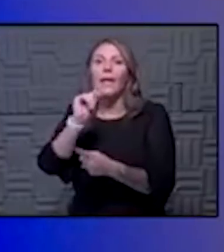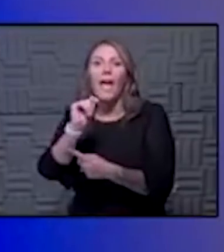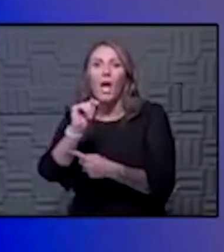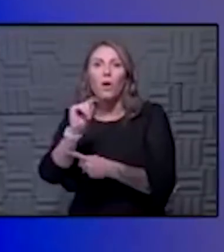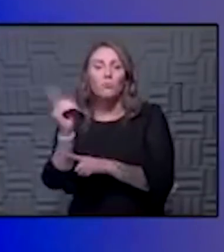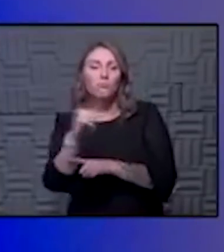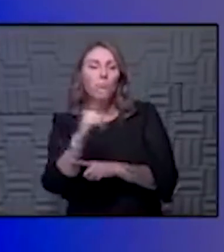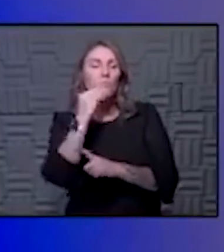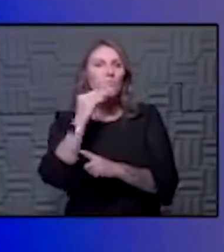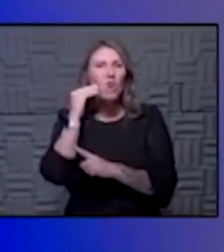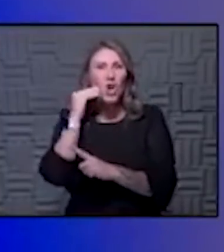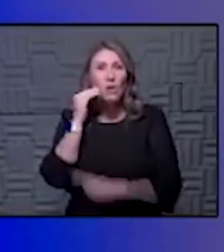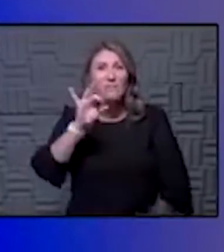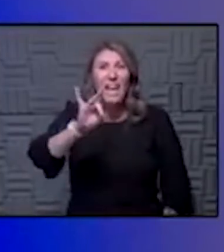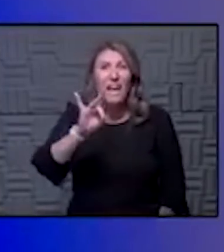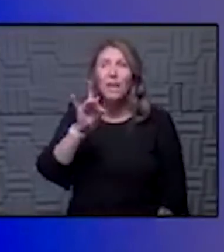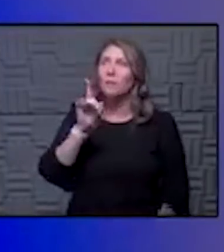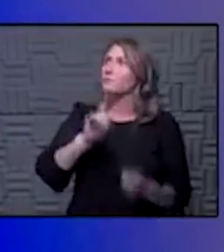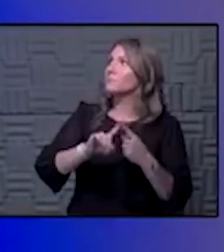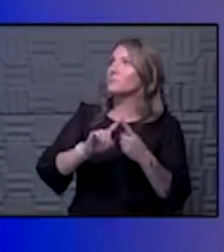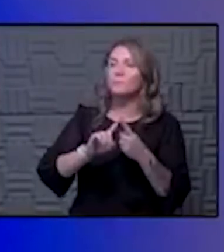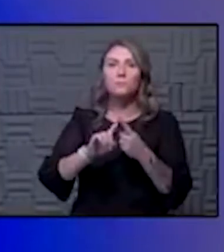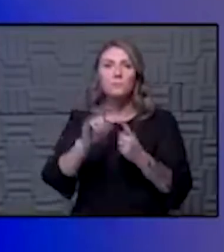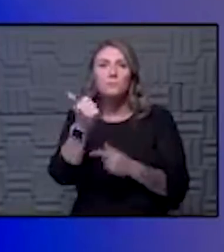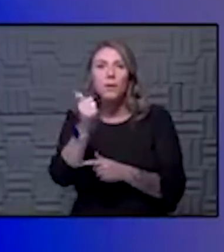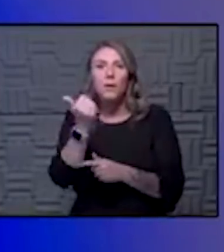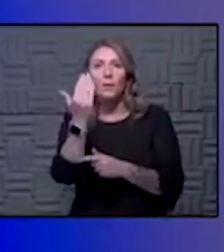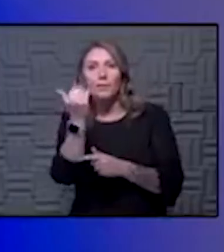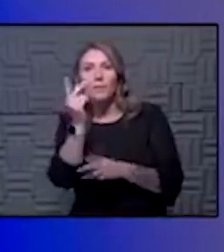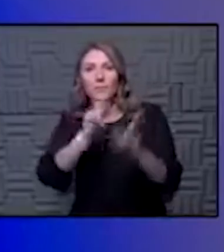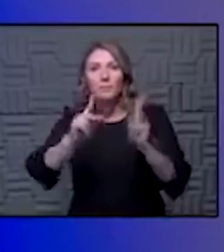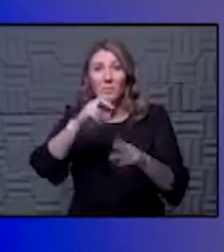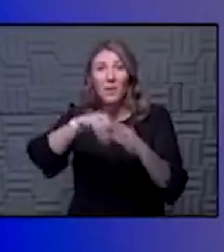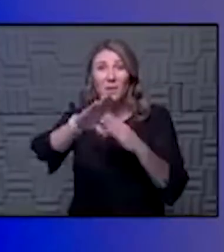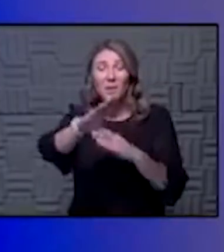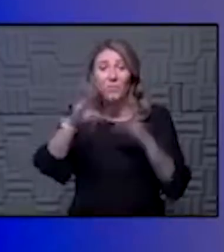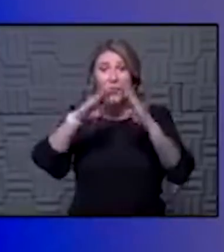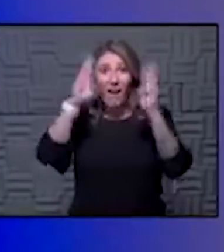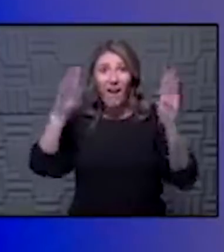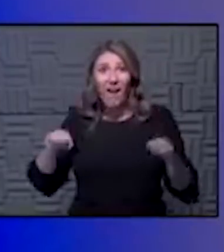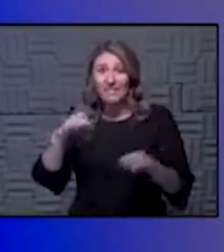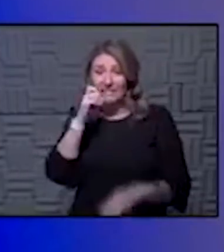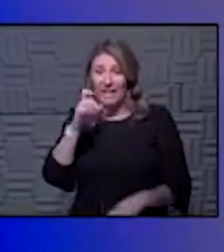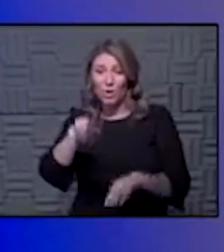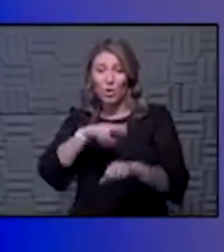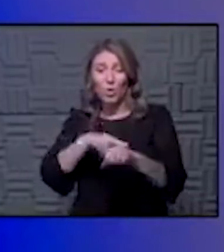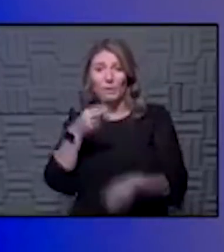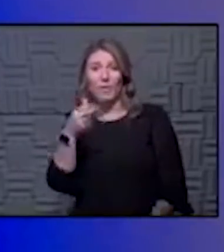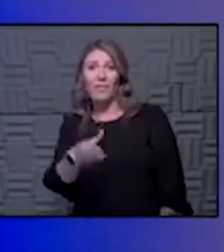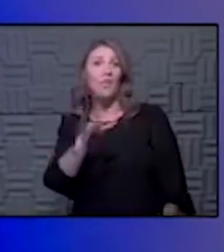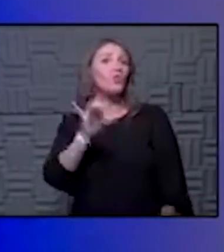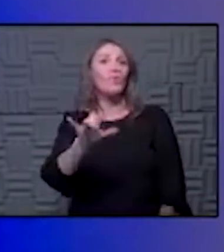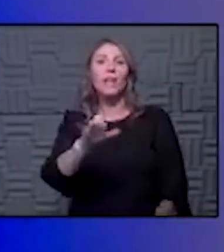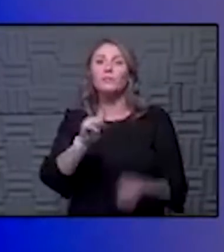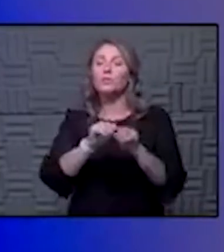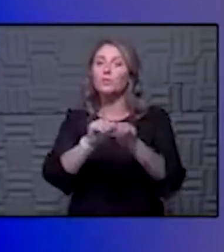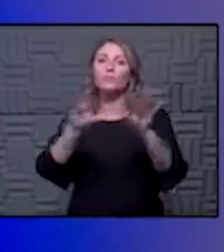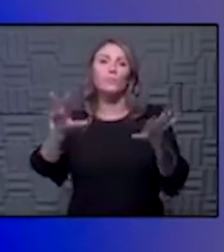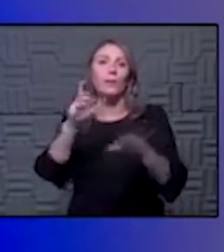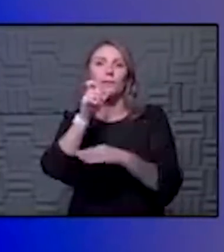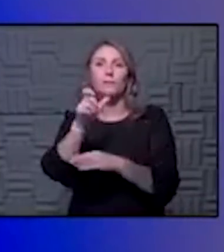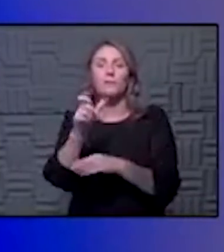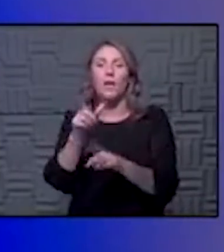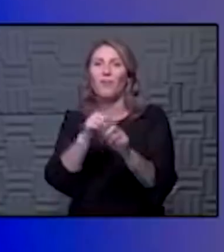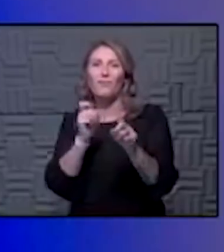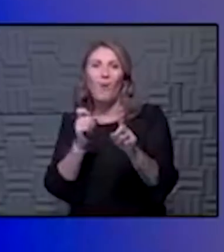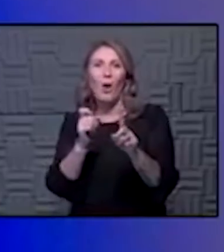8, 10, 15 people in your household who are not normally there for a get-together, that's where the spread is. It's not because you got takeout from a